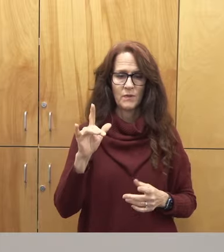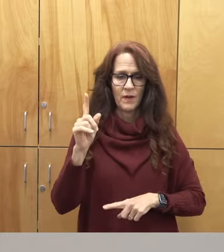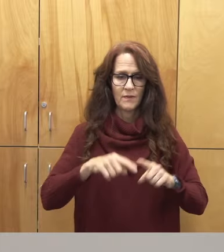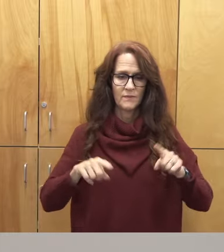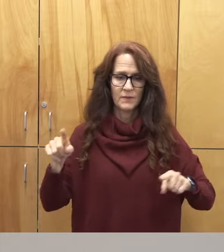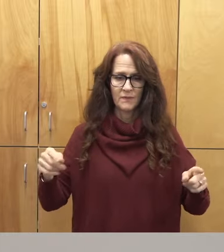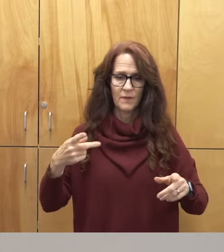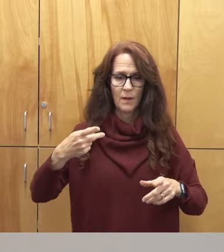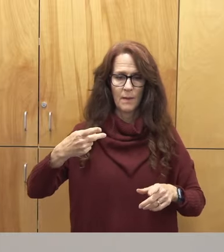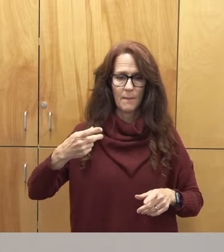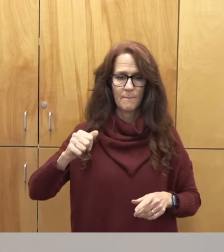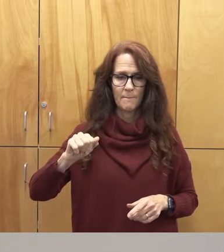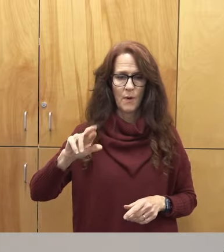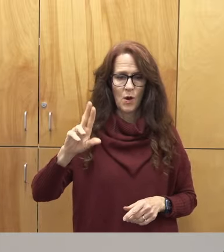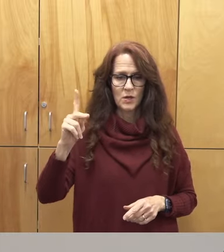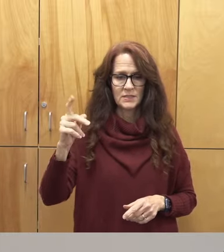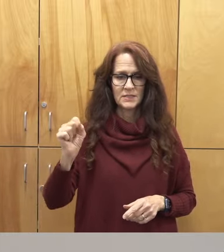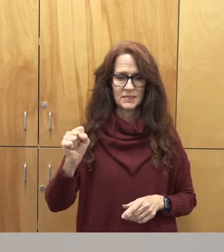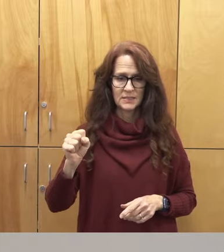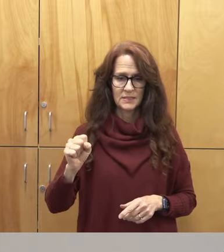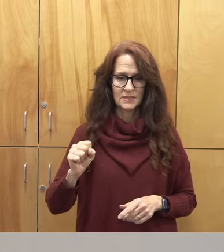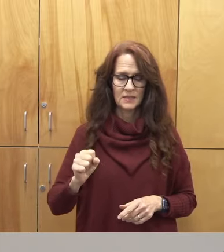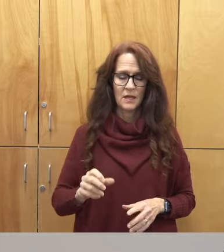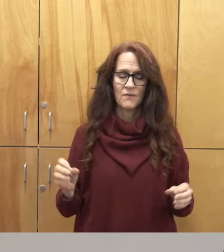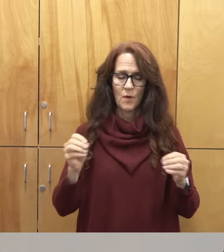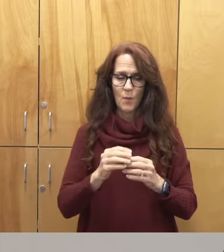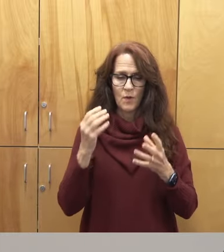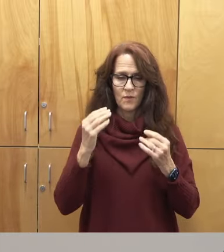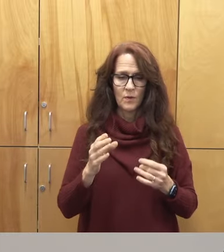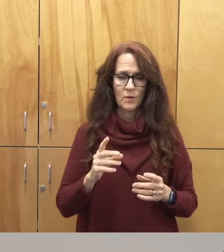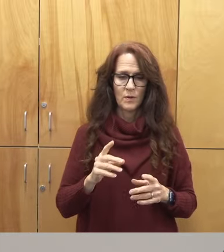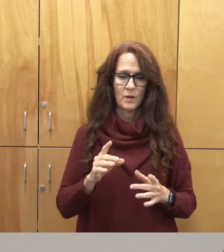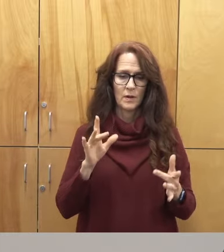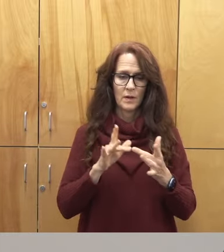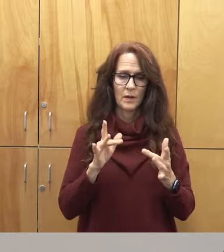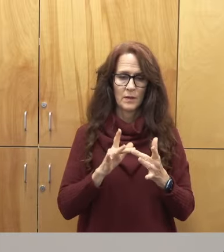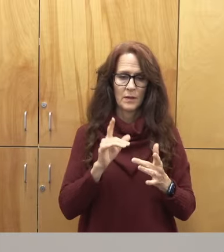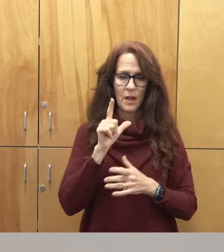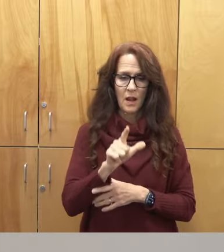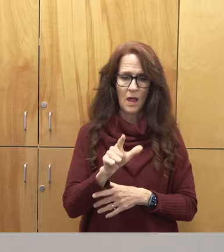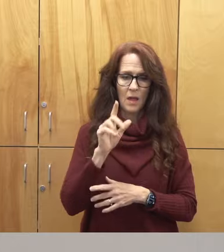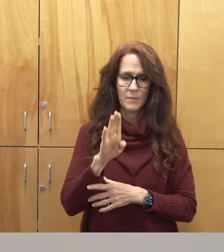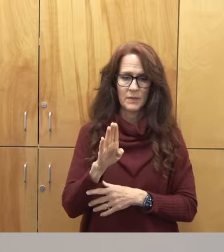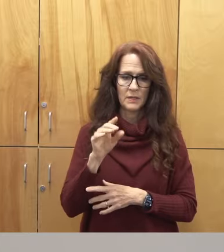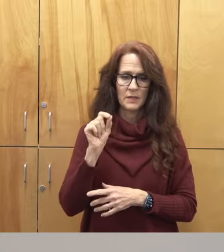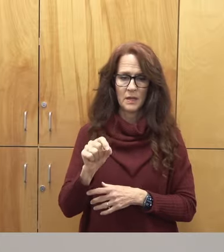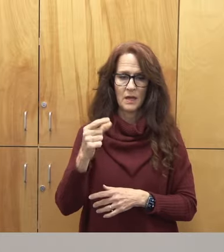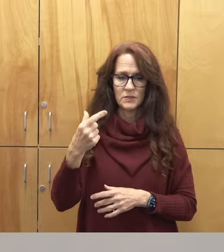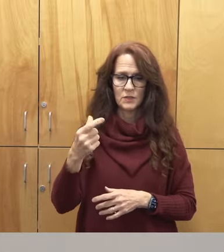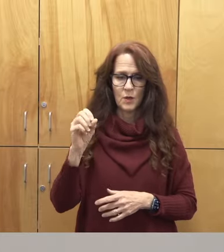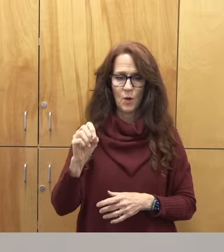different parks, and for more information, you can go to